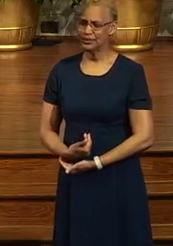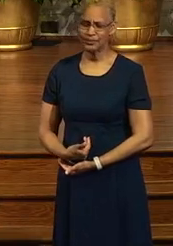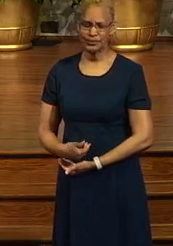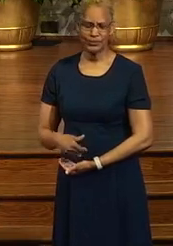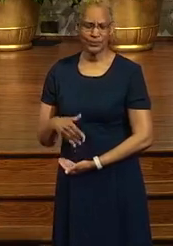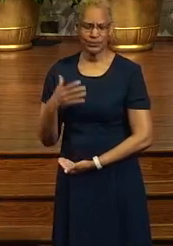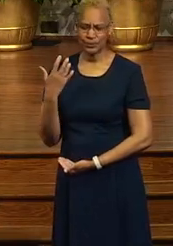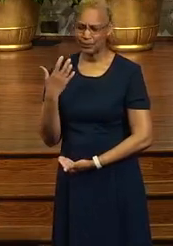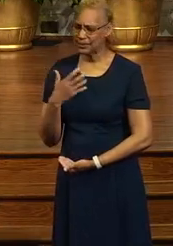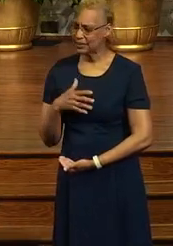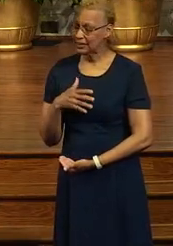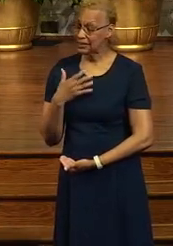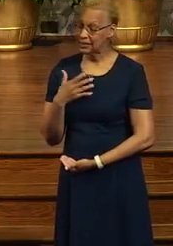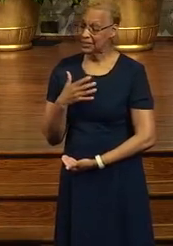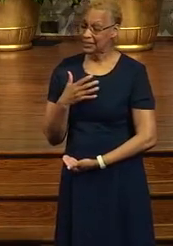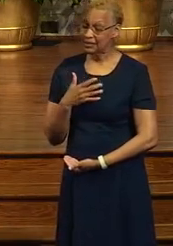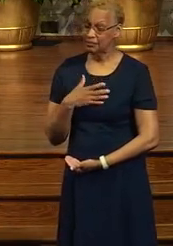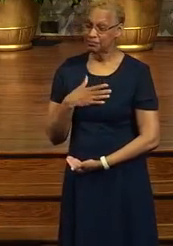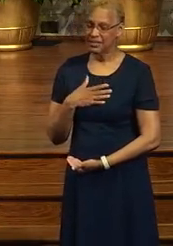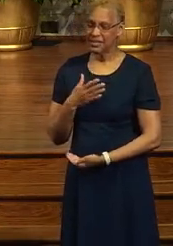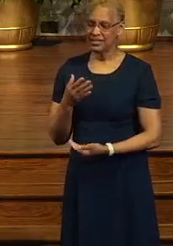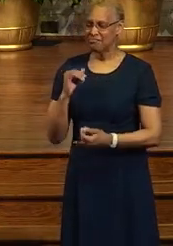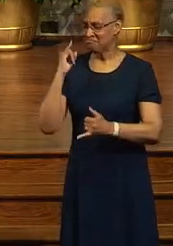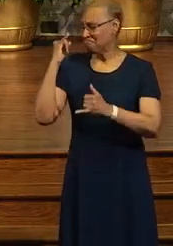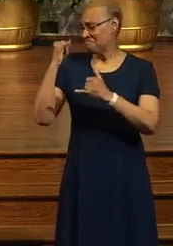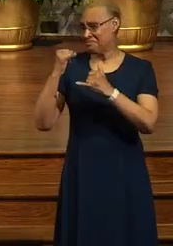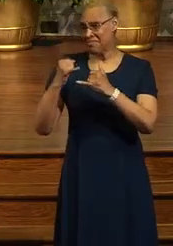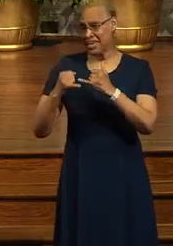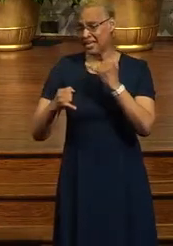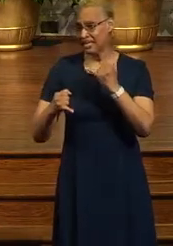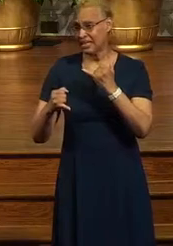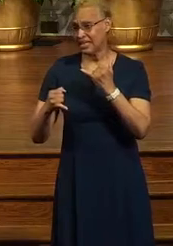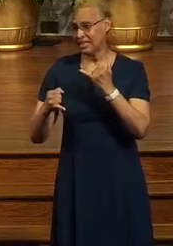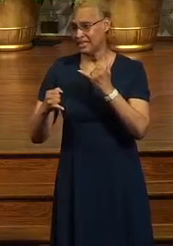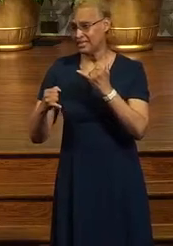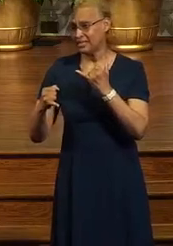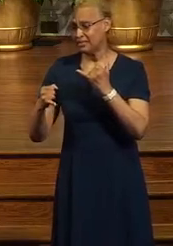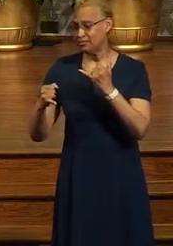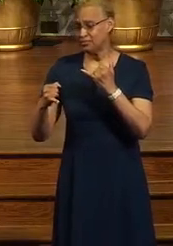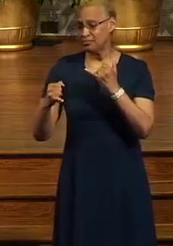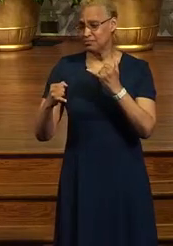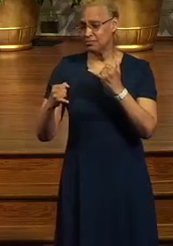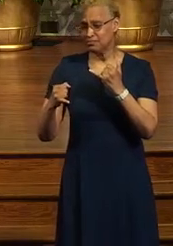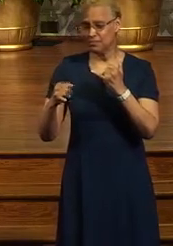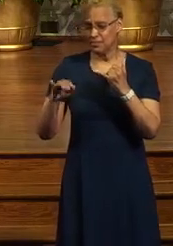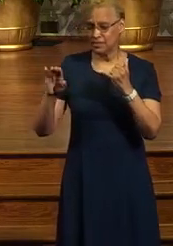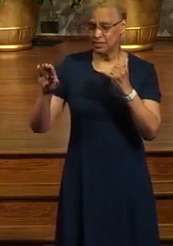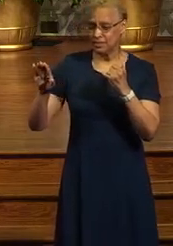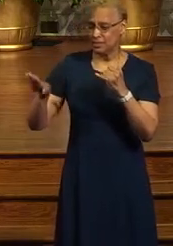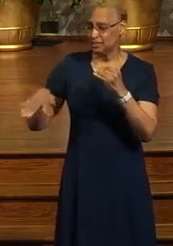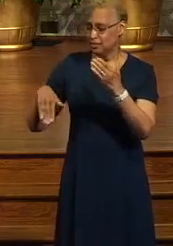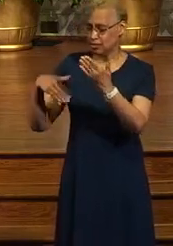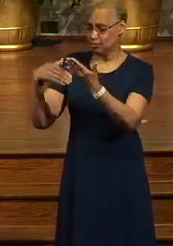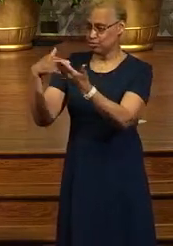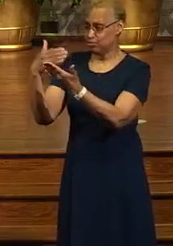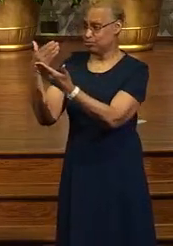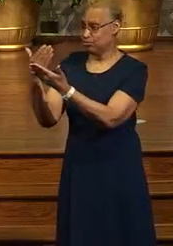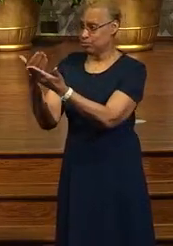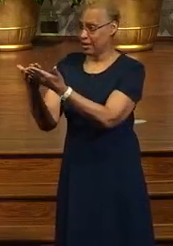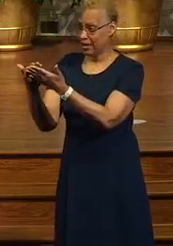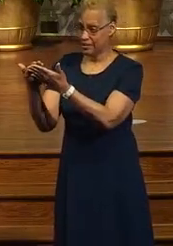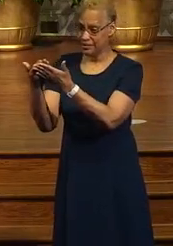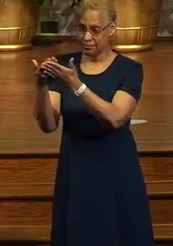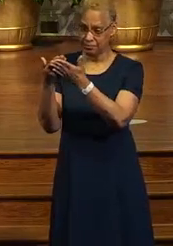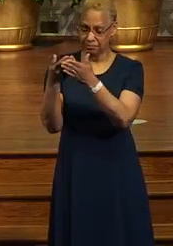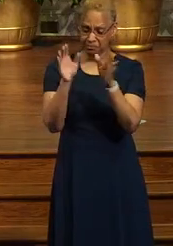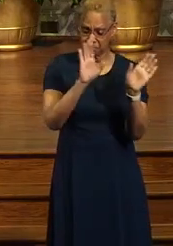of. And when at last the dusty road,